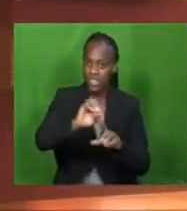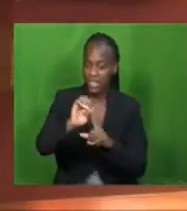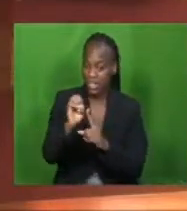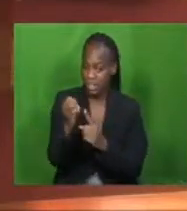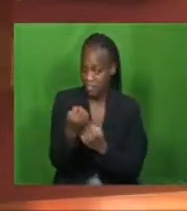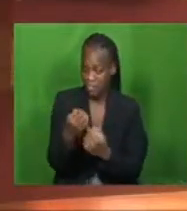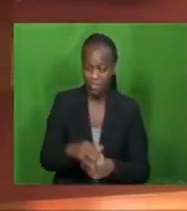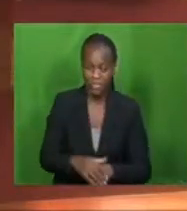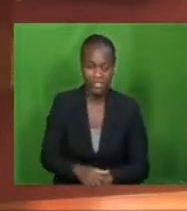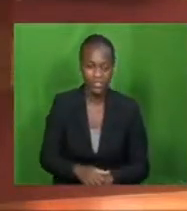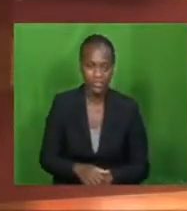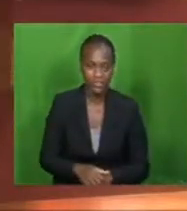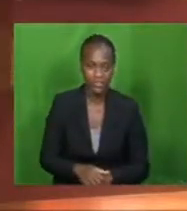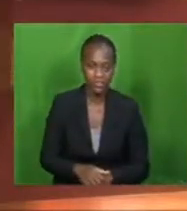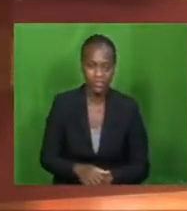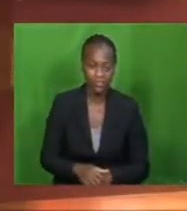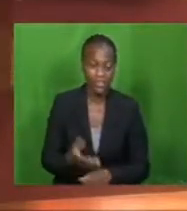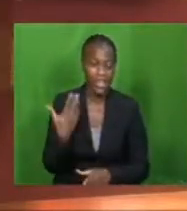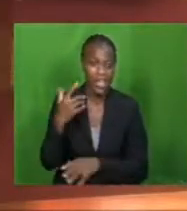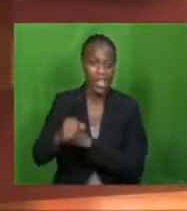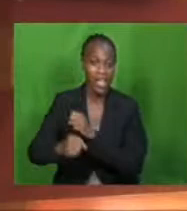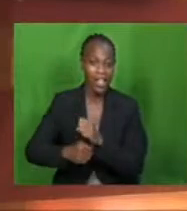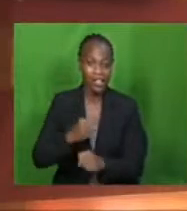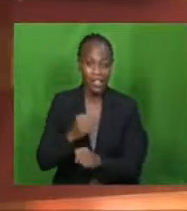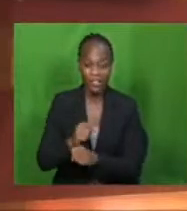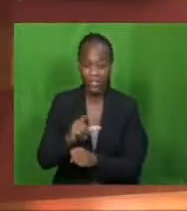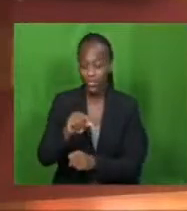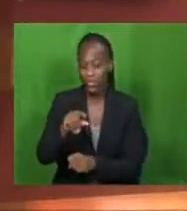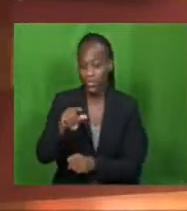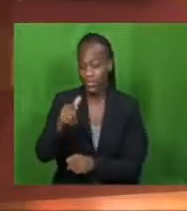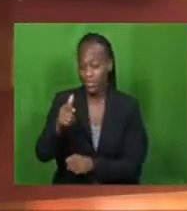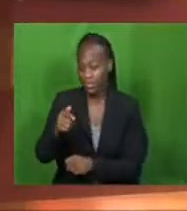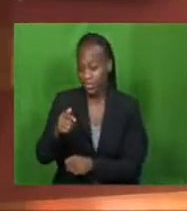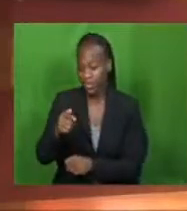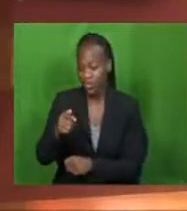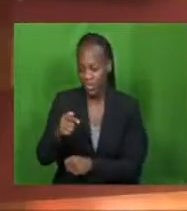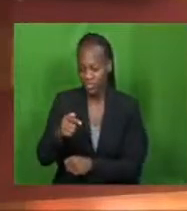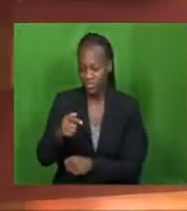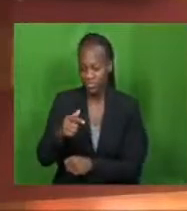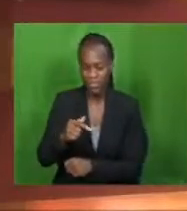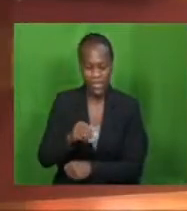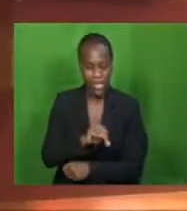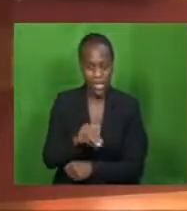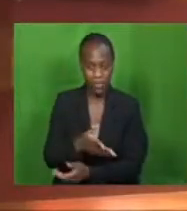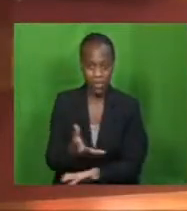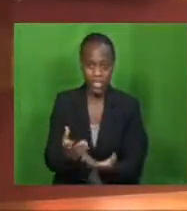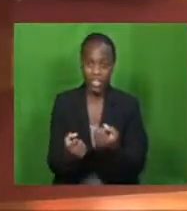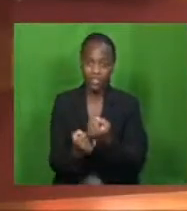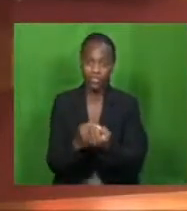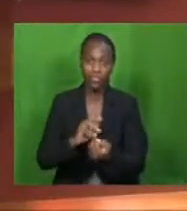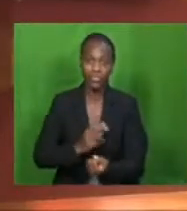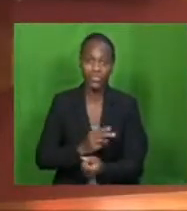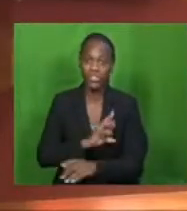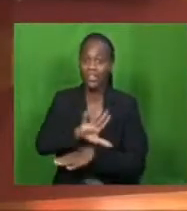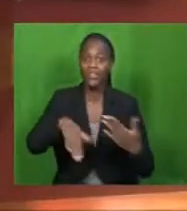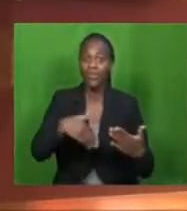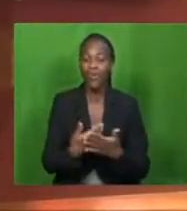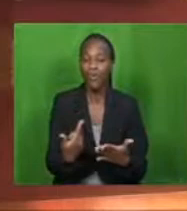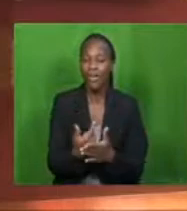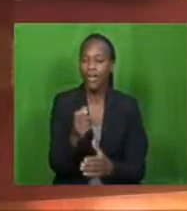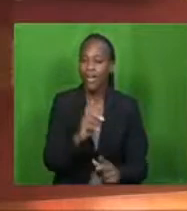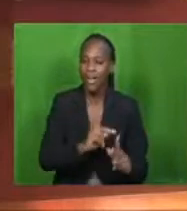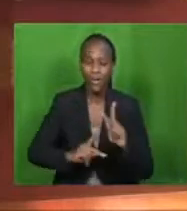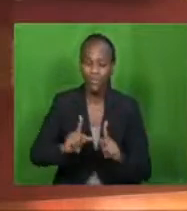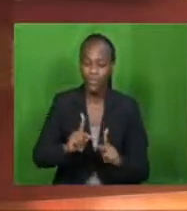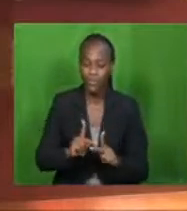maiden edition of the Green Ghana Day last year, with the support of honorable members of this august house and all Ghanaians, as